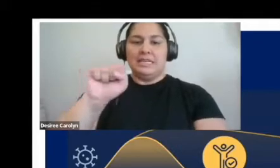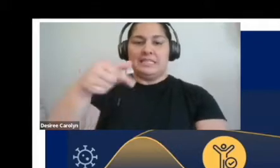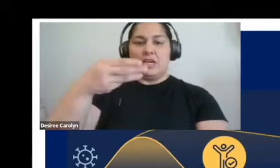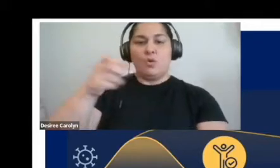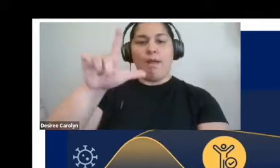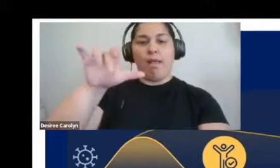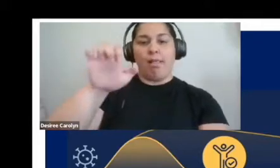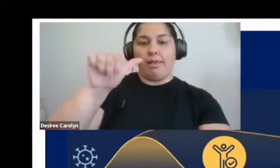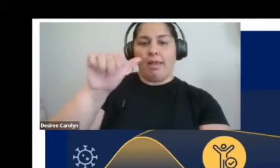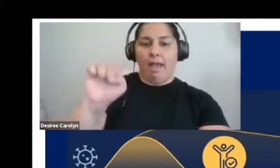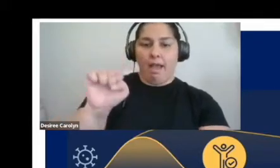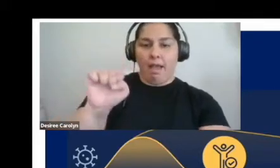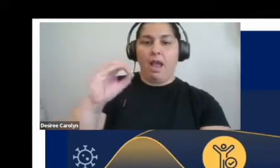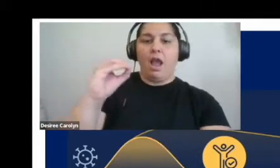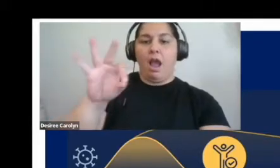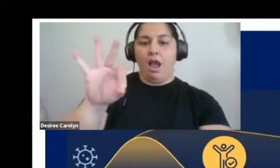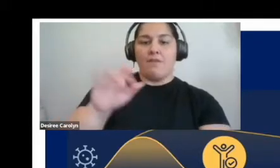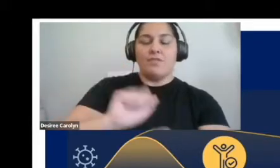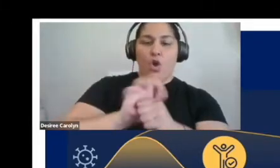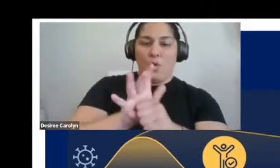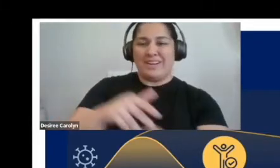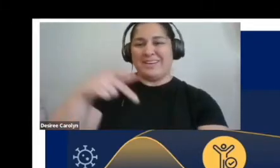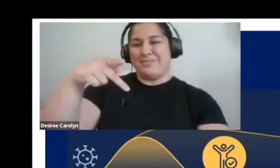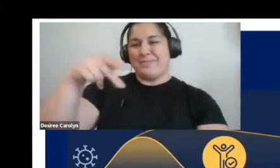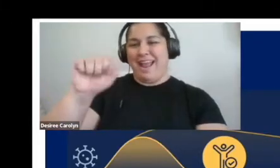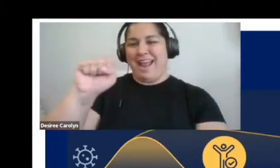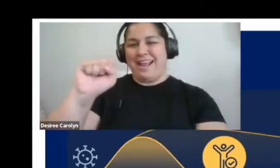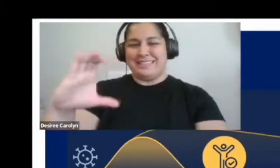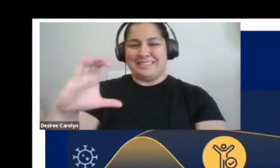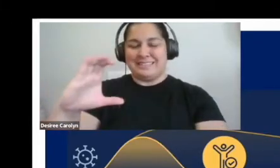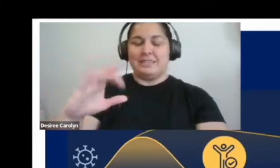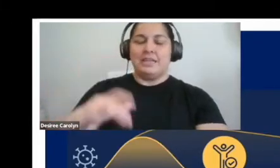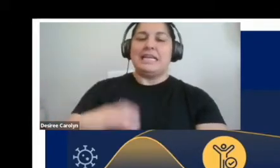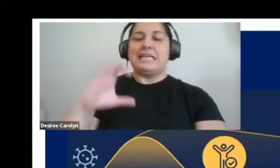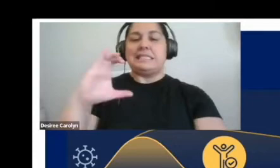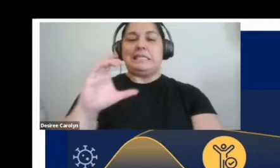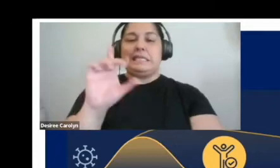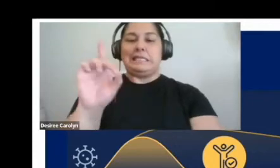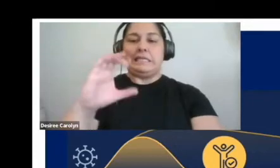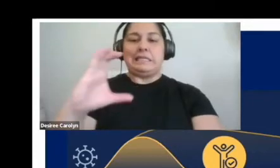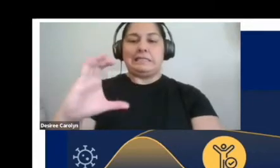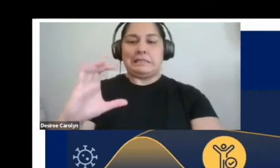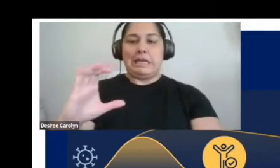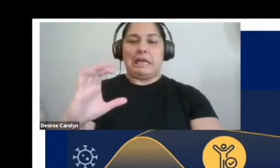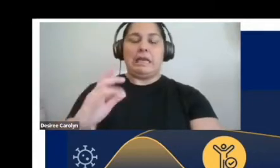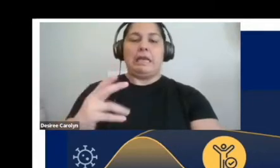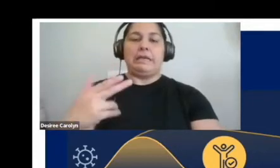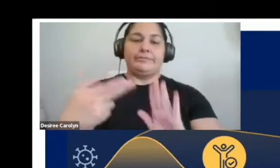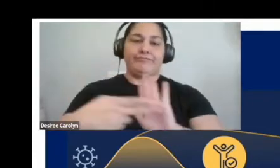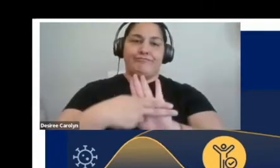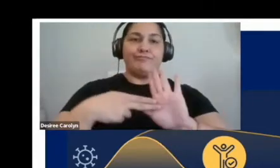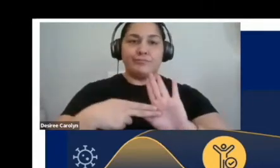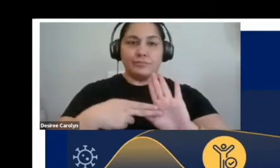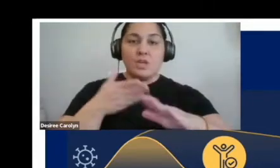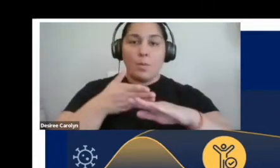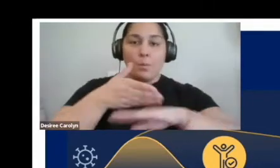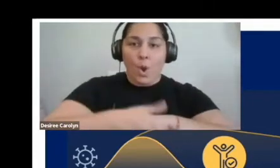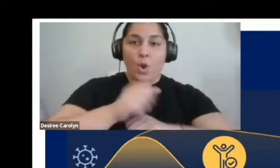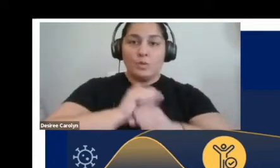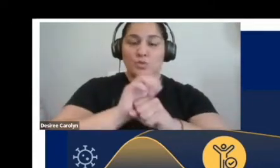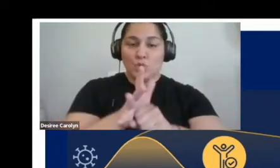CDC now refers to the condition as post-COVID condition, which was an interesting